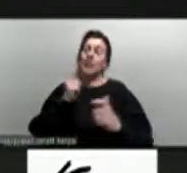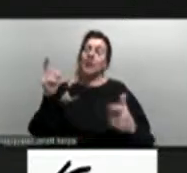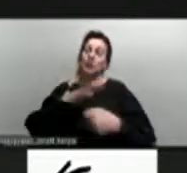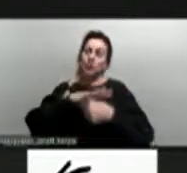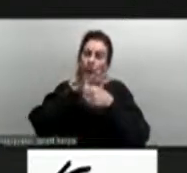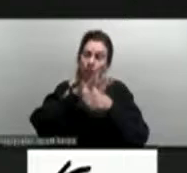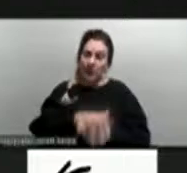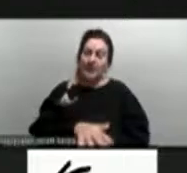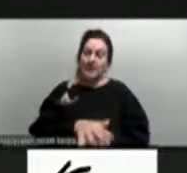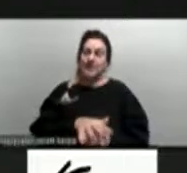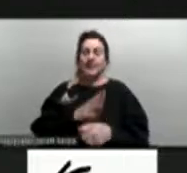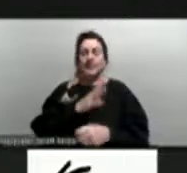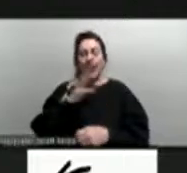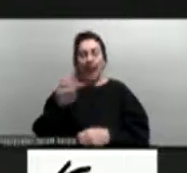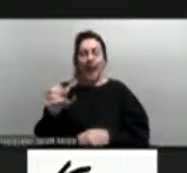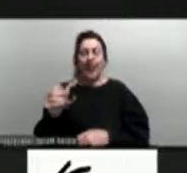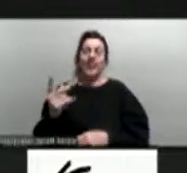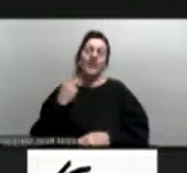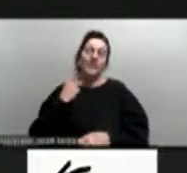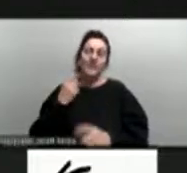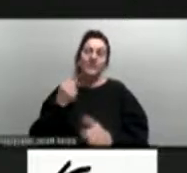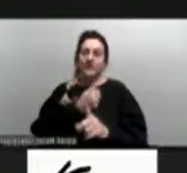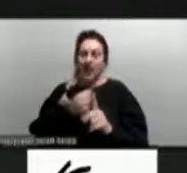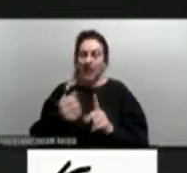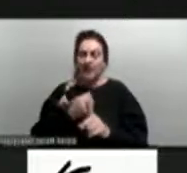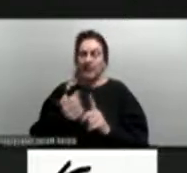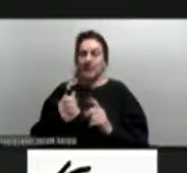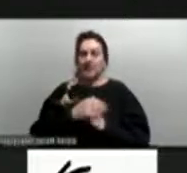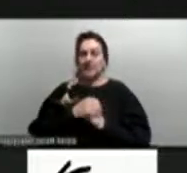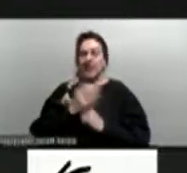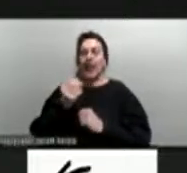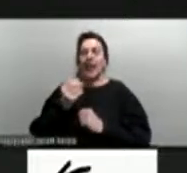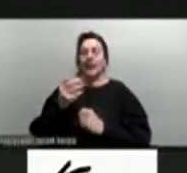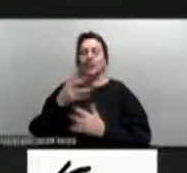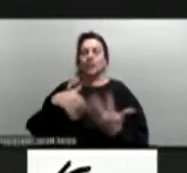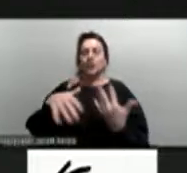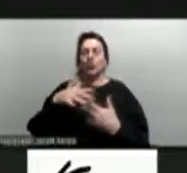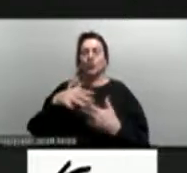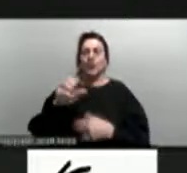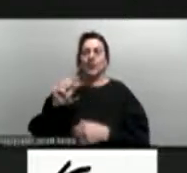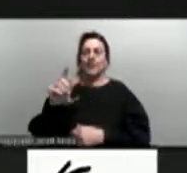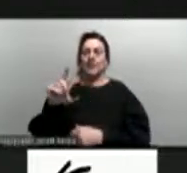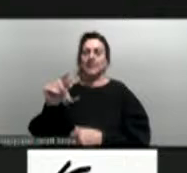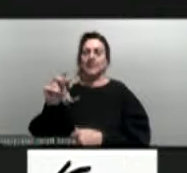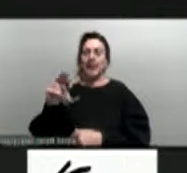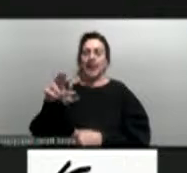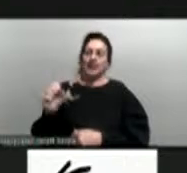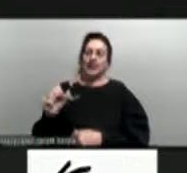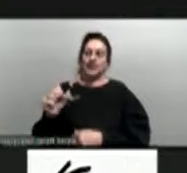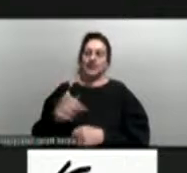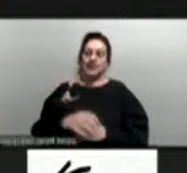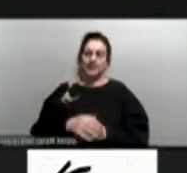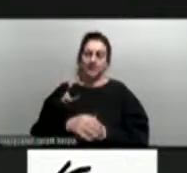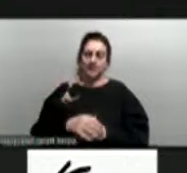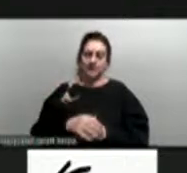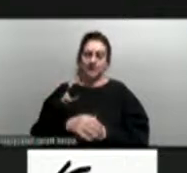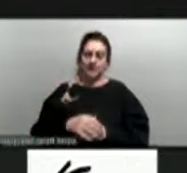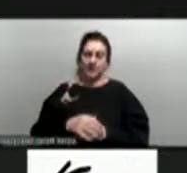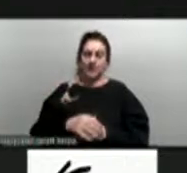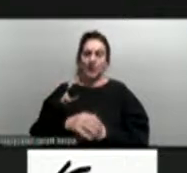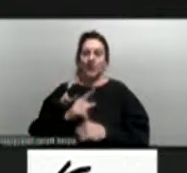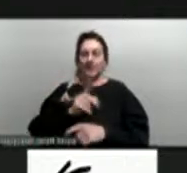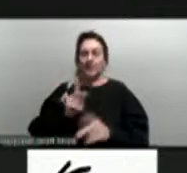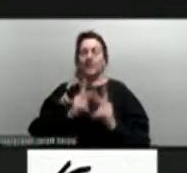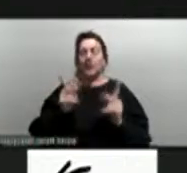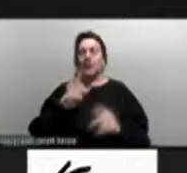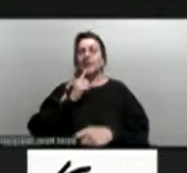violence, neglect, substance abuse, and socioeconomic status, all of which have been magnified since the start of the pandemic. These